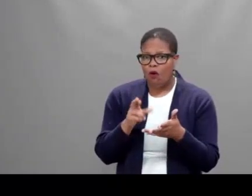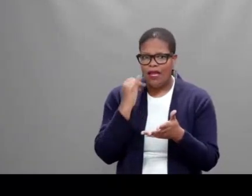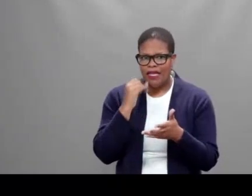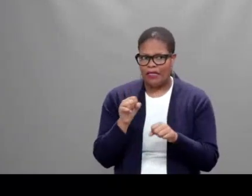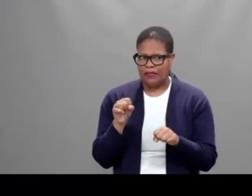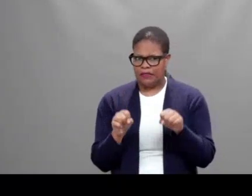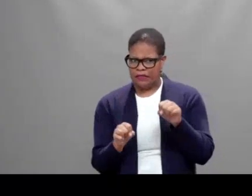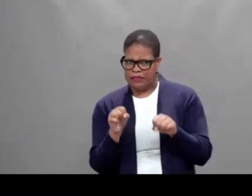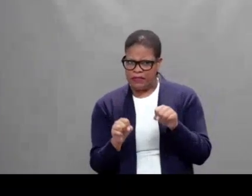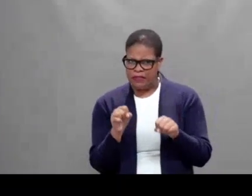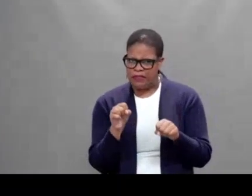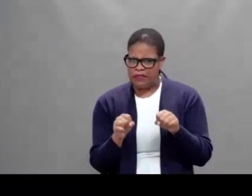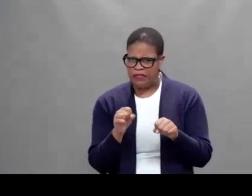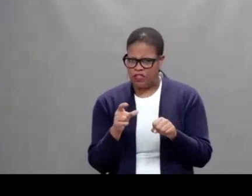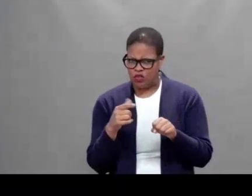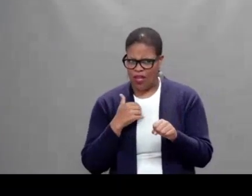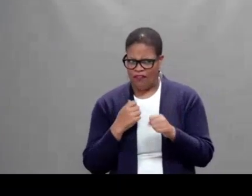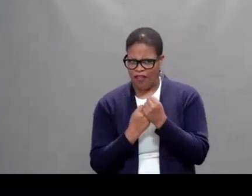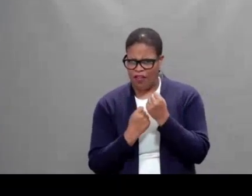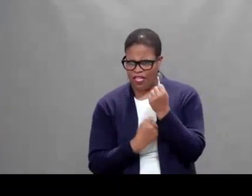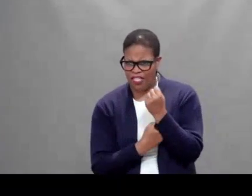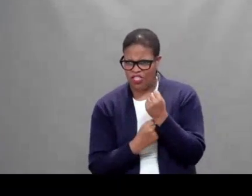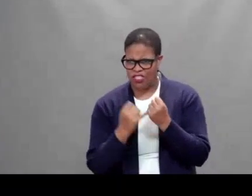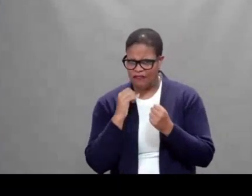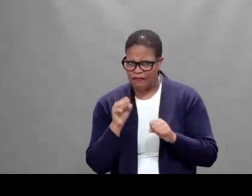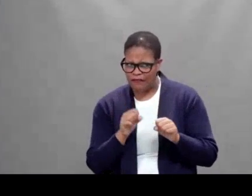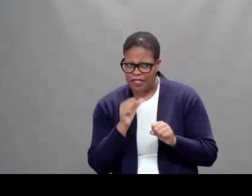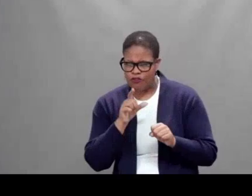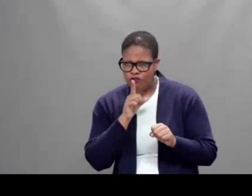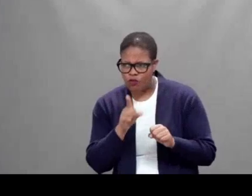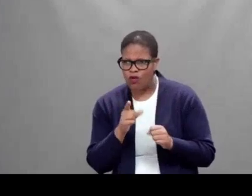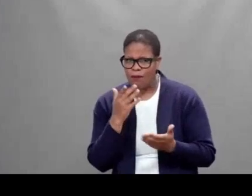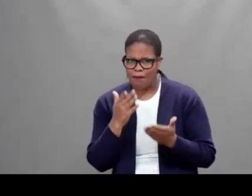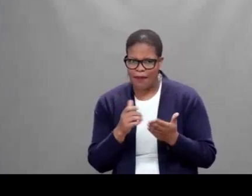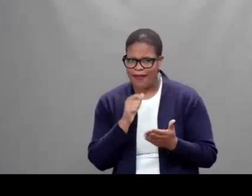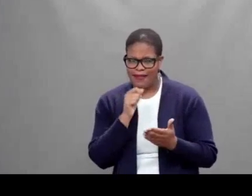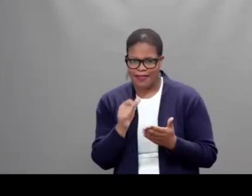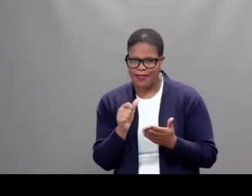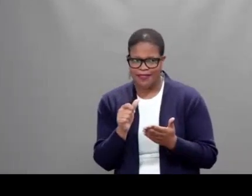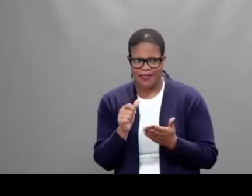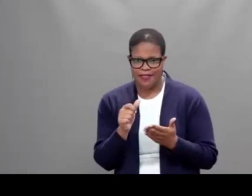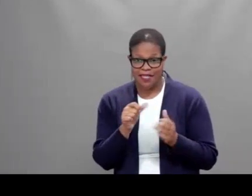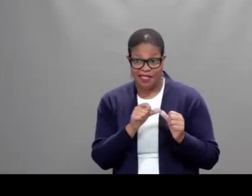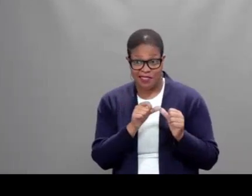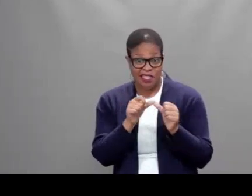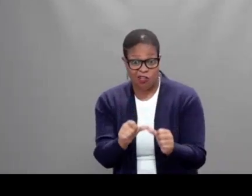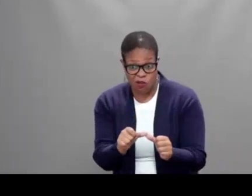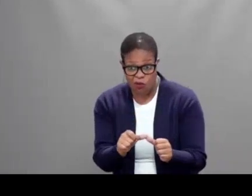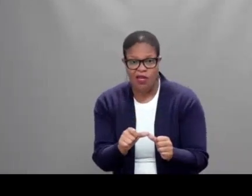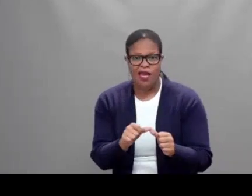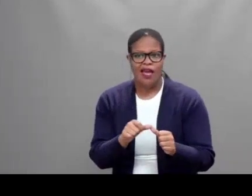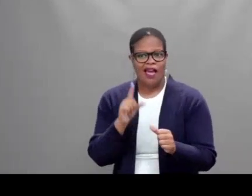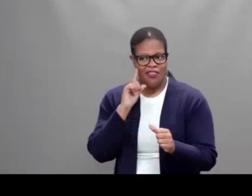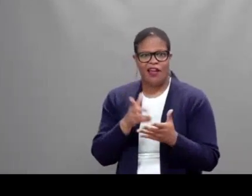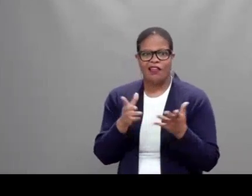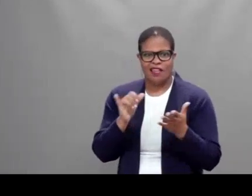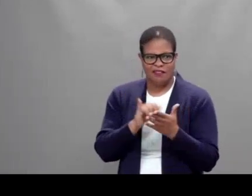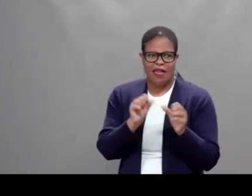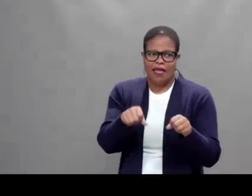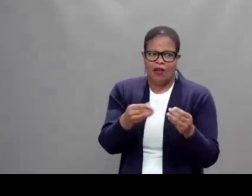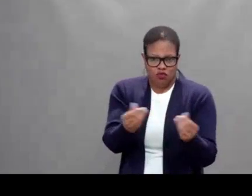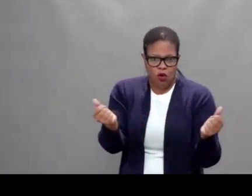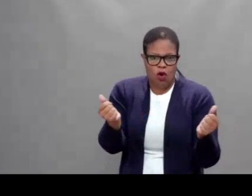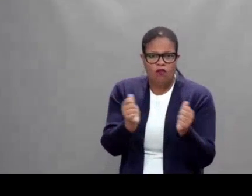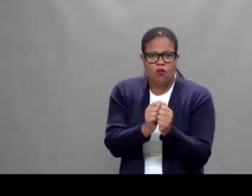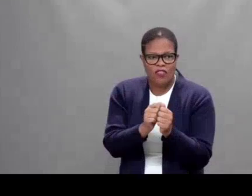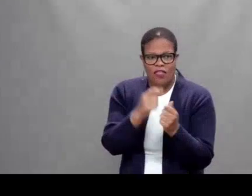fact that you've had a foundation that maybe didn't necessarily continue on, I think a lot of that can be resolved